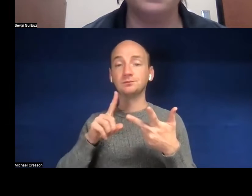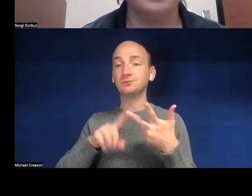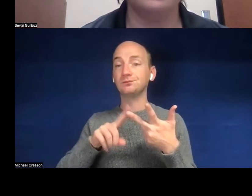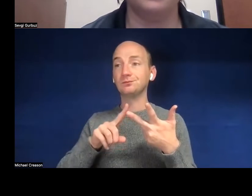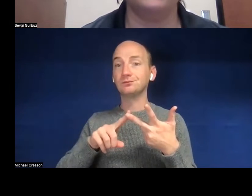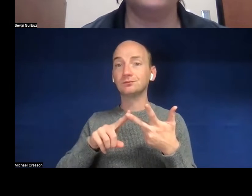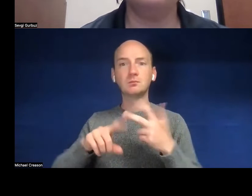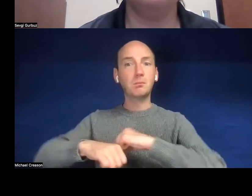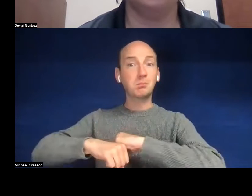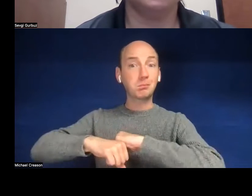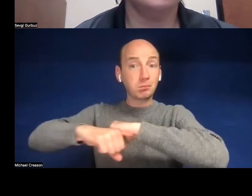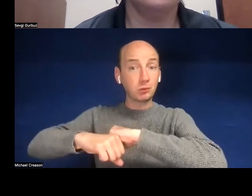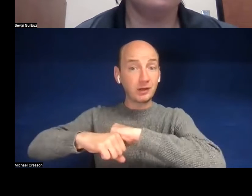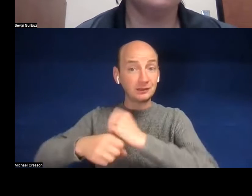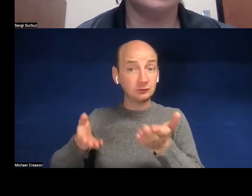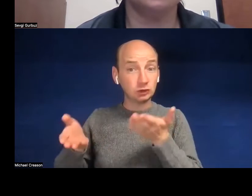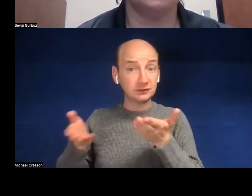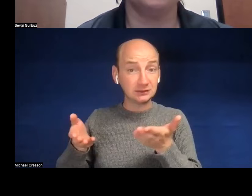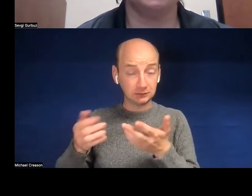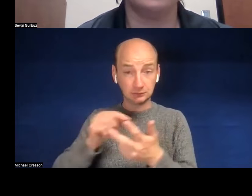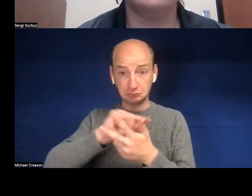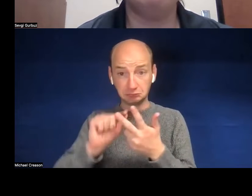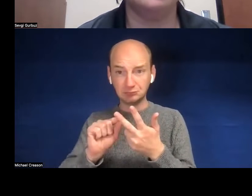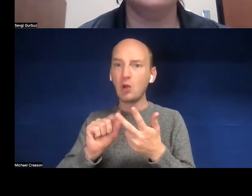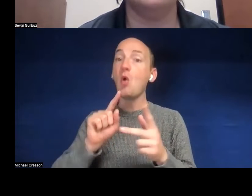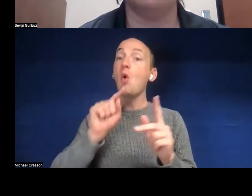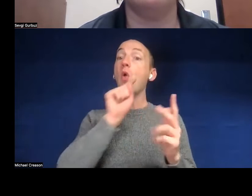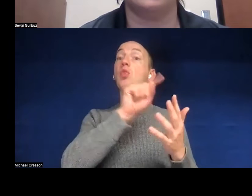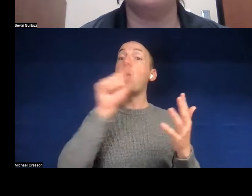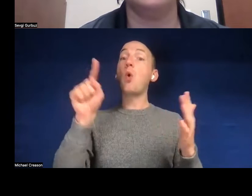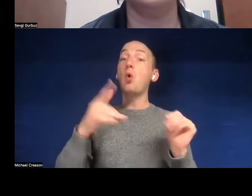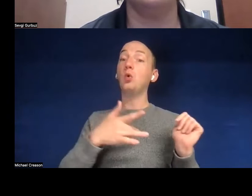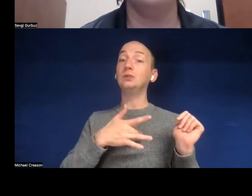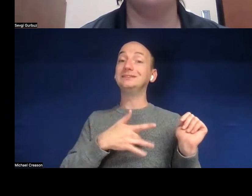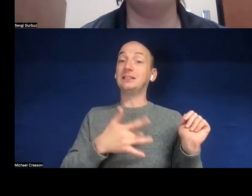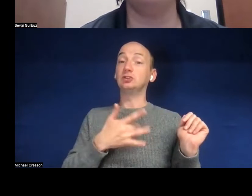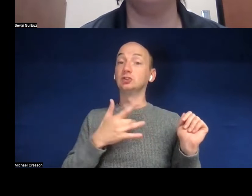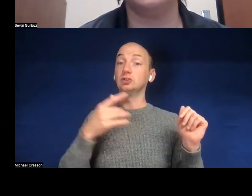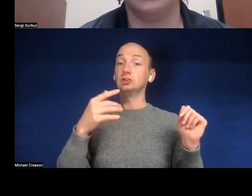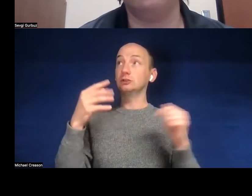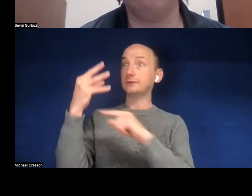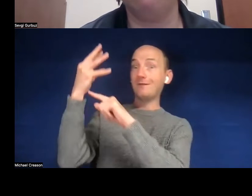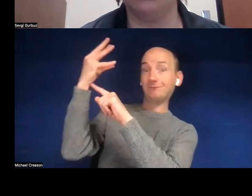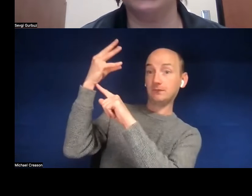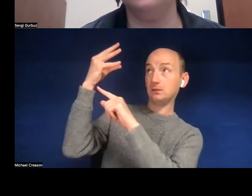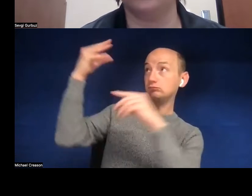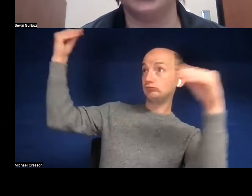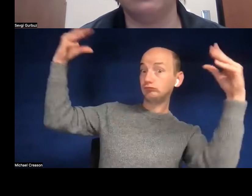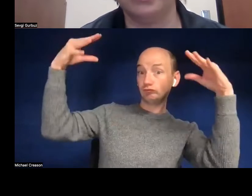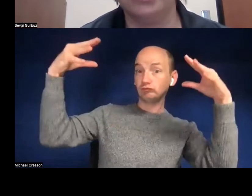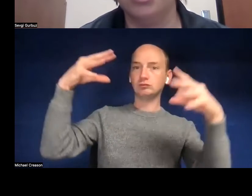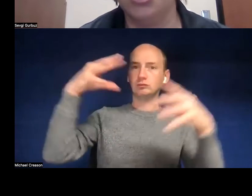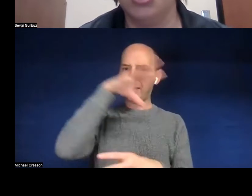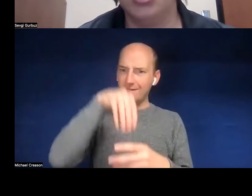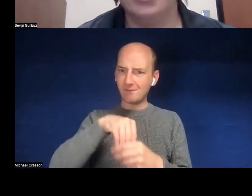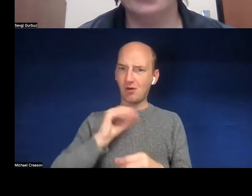measure, you're talking about sensors which are embedded in our environment all the time,